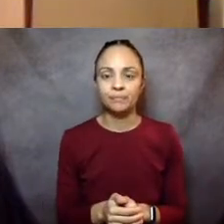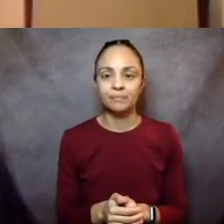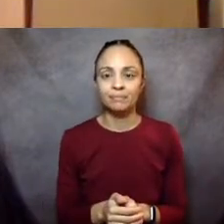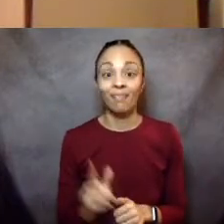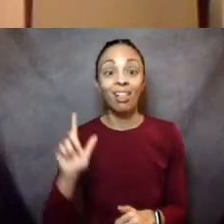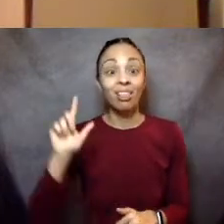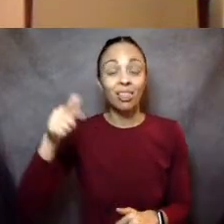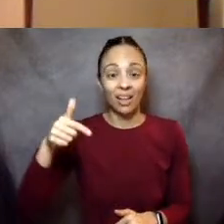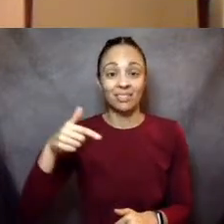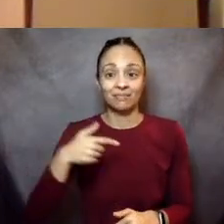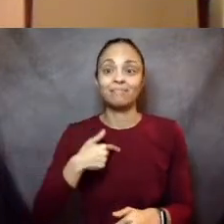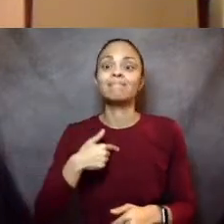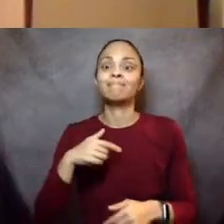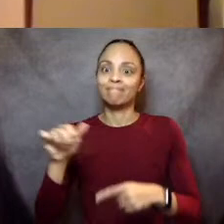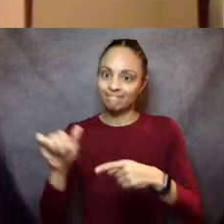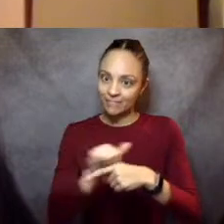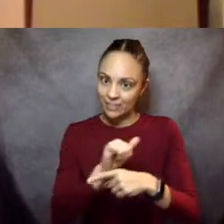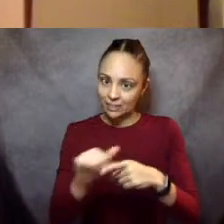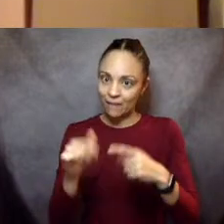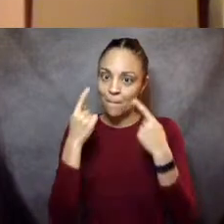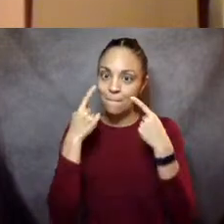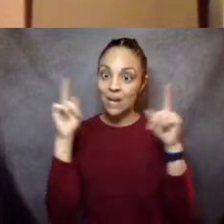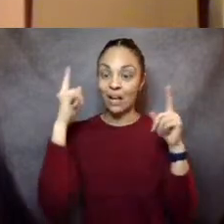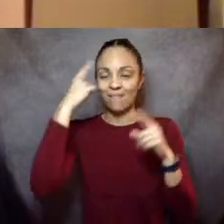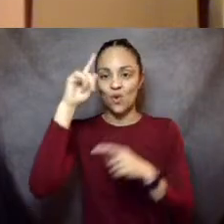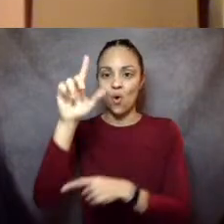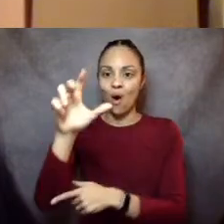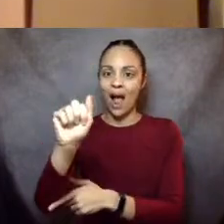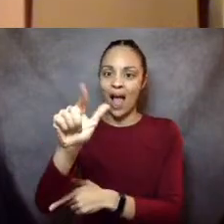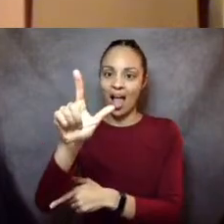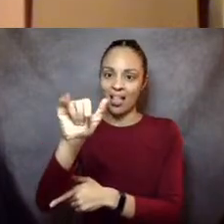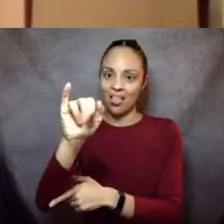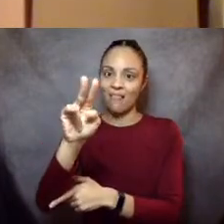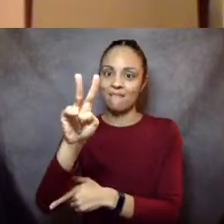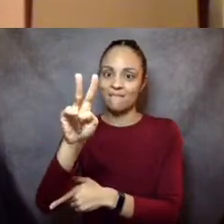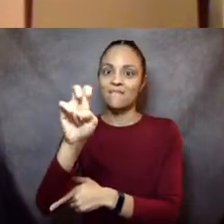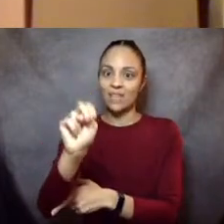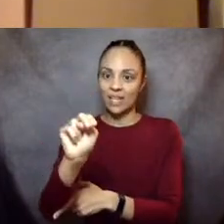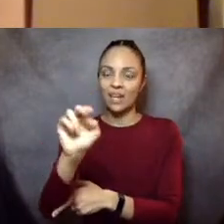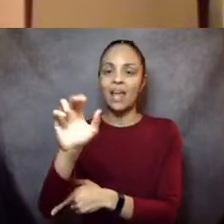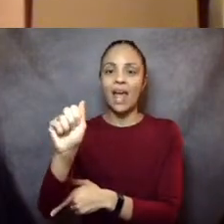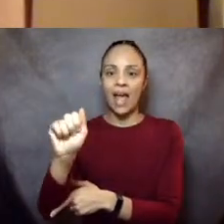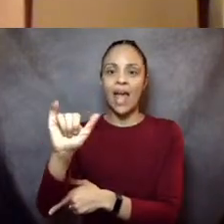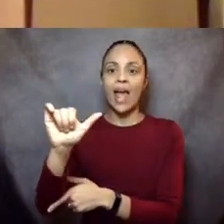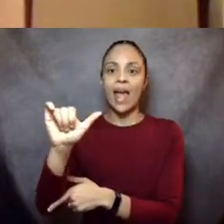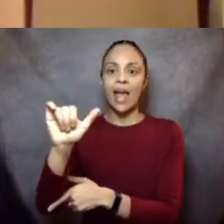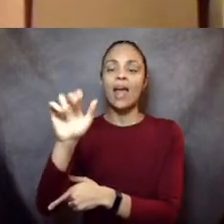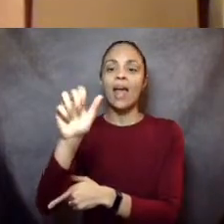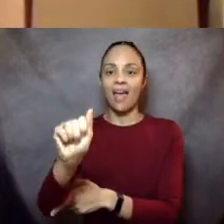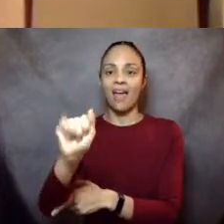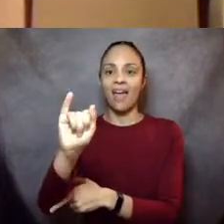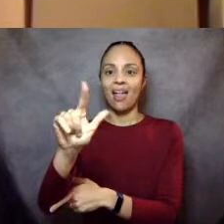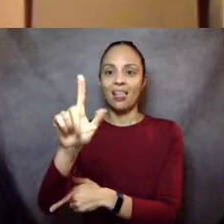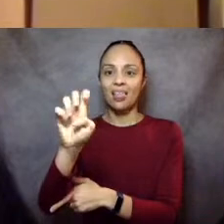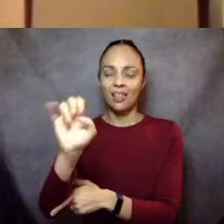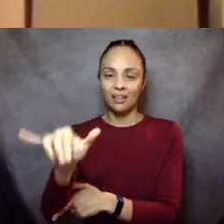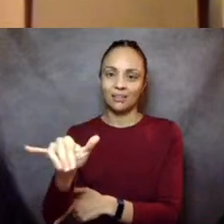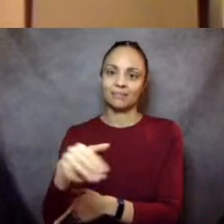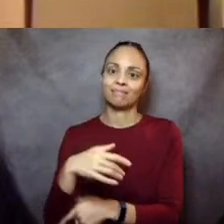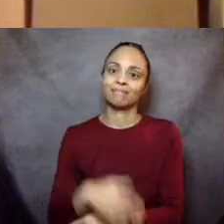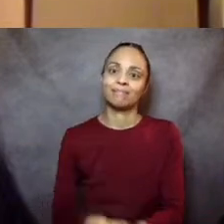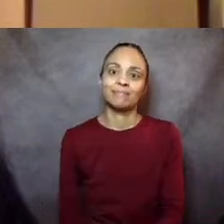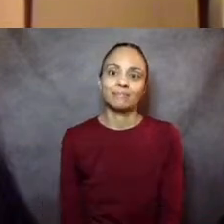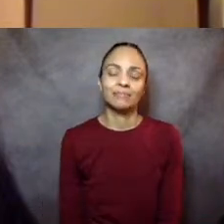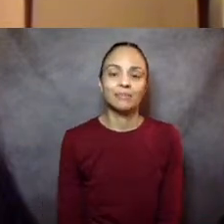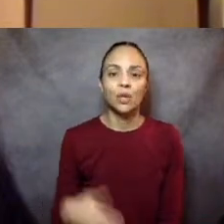Ailey. I didn't expect to get into the company because there are people already there like Judith